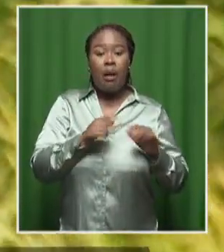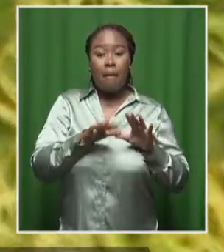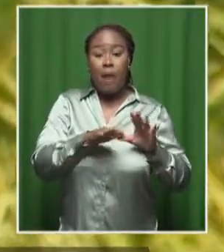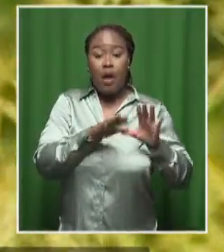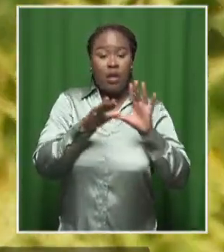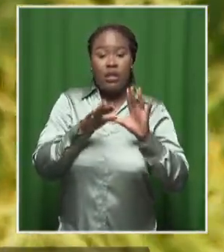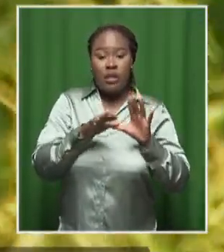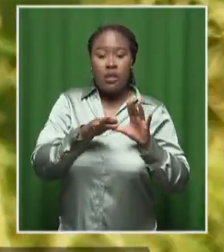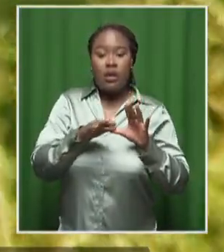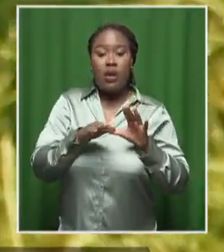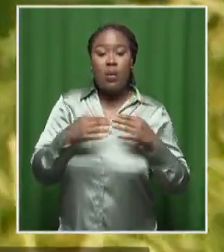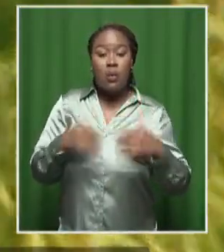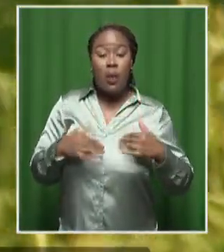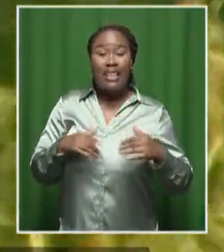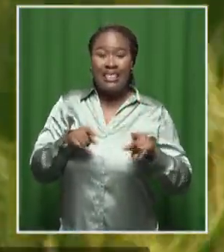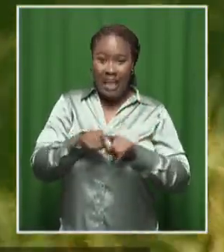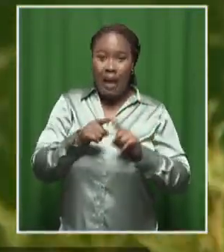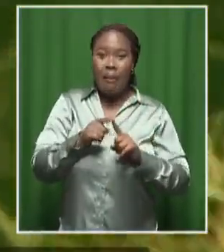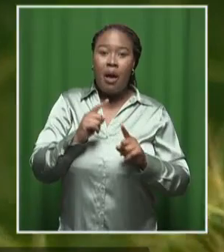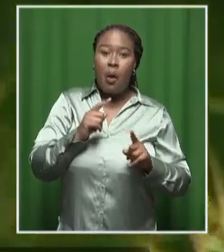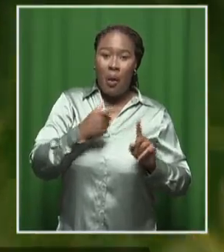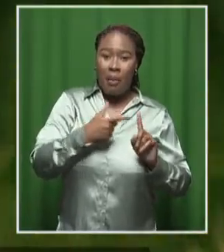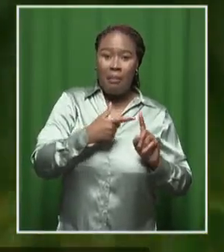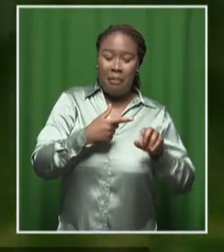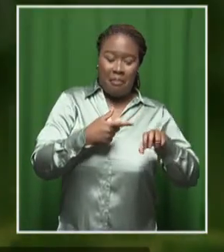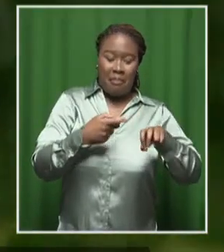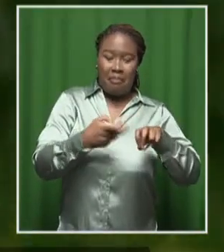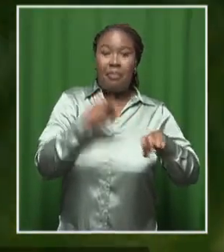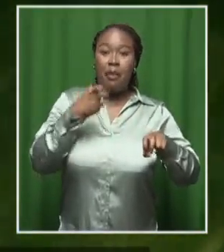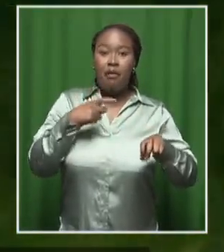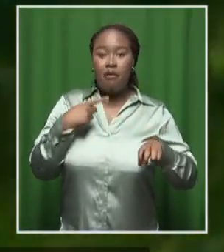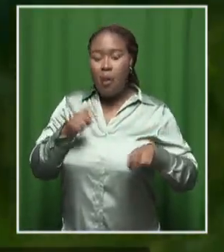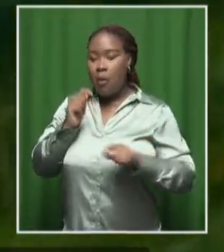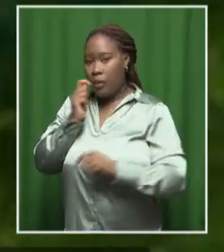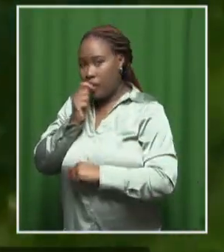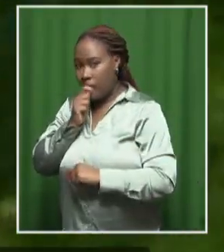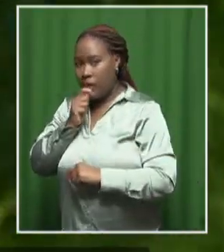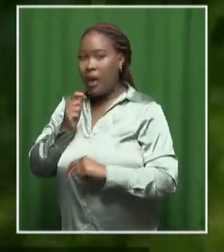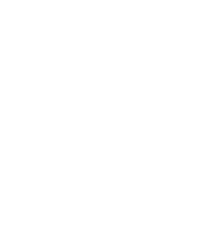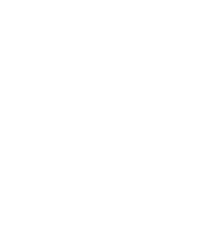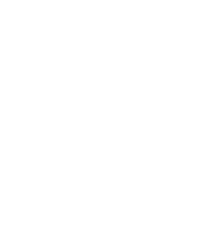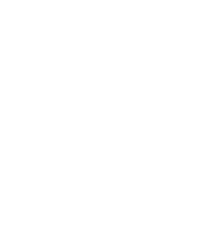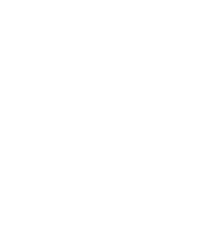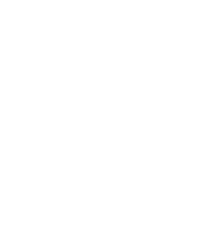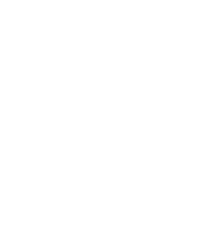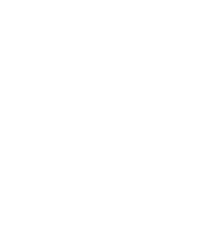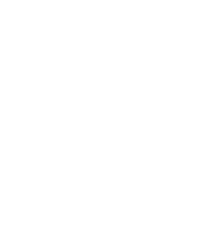target of mystical beliefs. Ruth and Obobodi, SABC News in Hoedspruit.